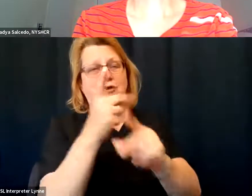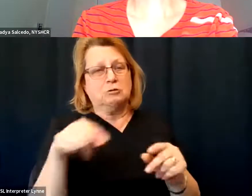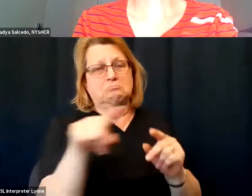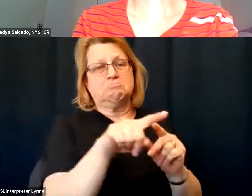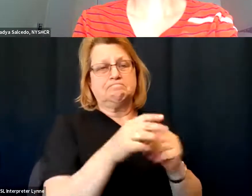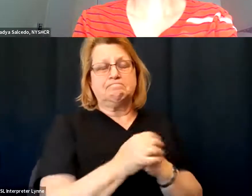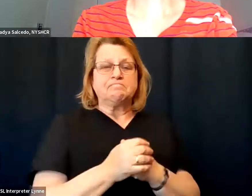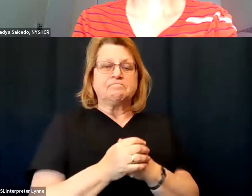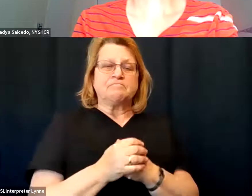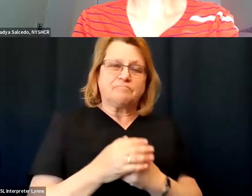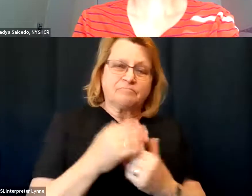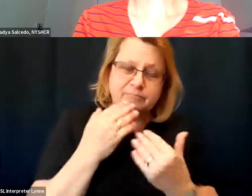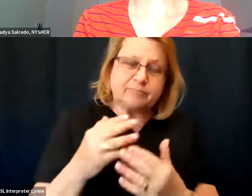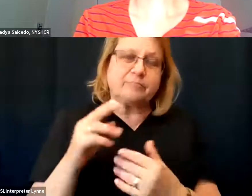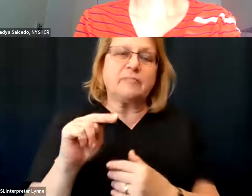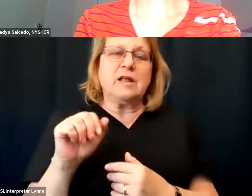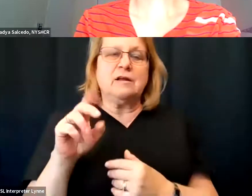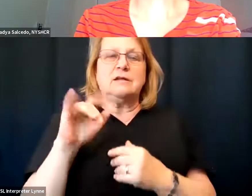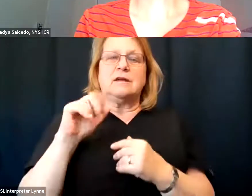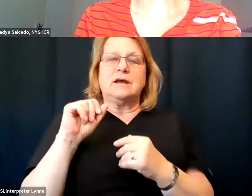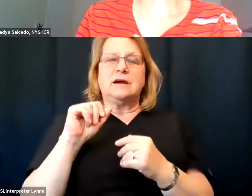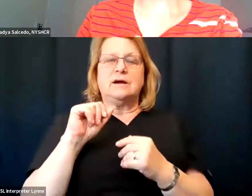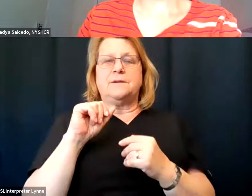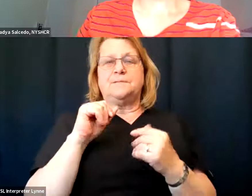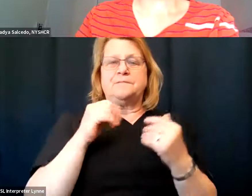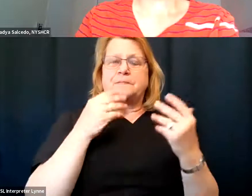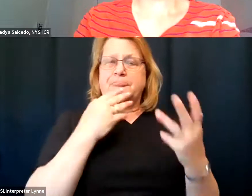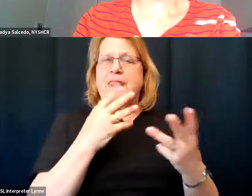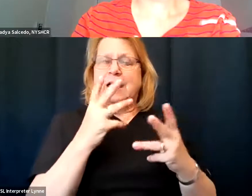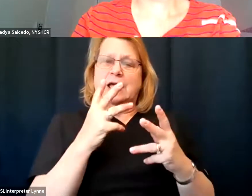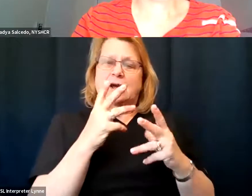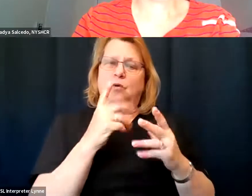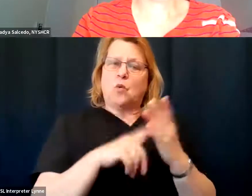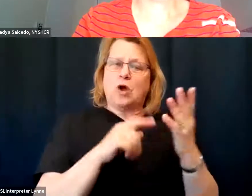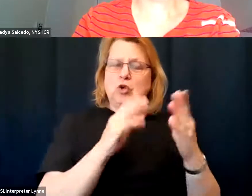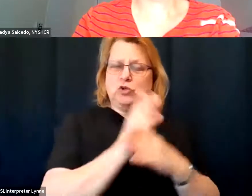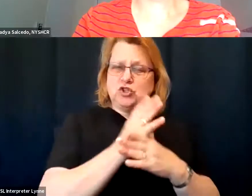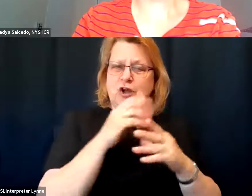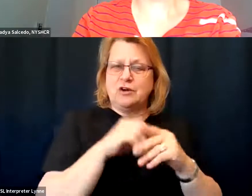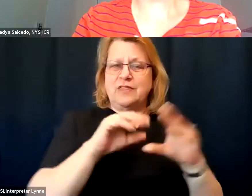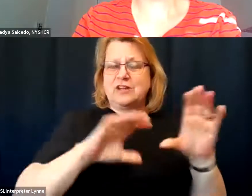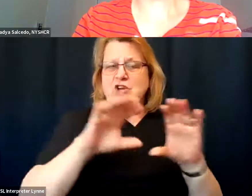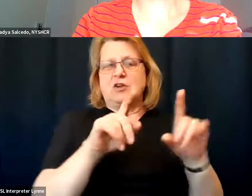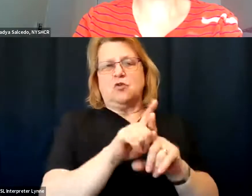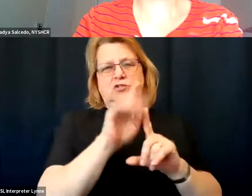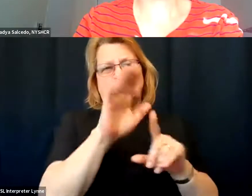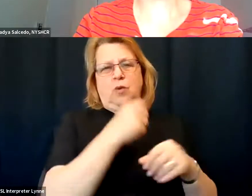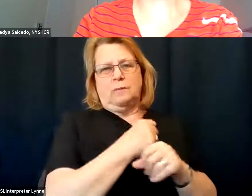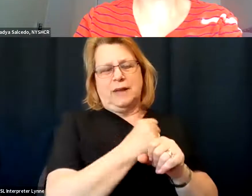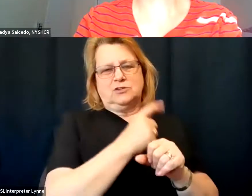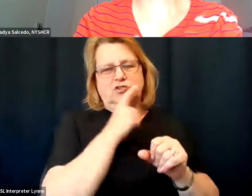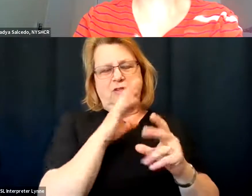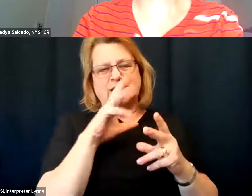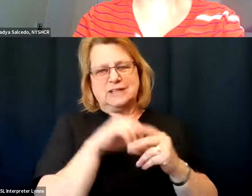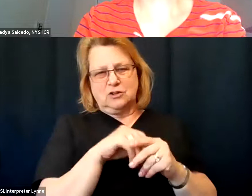Thanks, Nadya. And you know, in addition to the links you will share in the chat, we'll also make sure those links are included in the follow-up